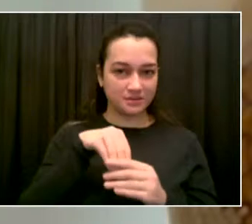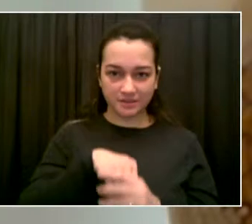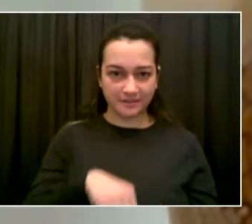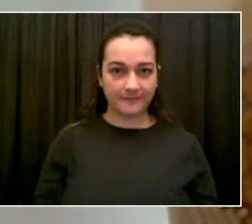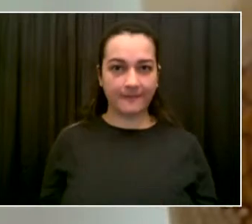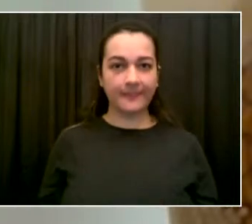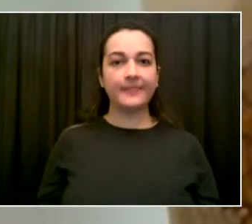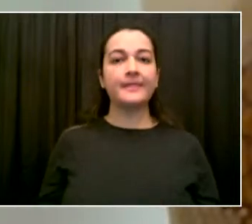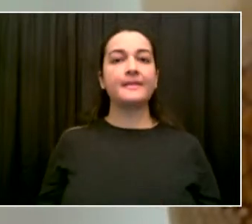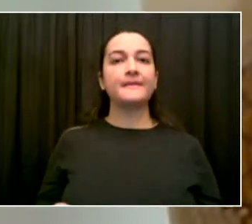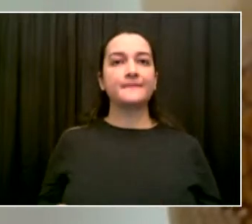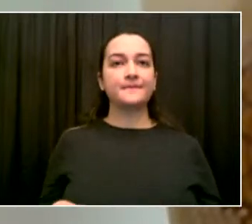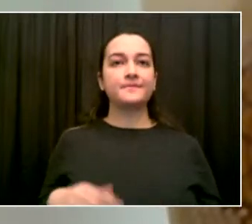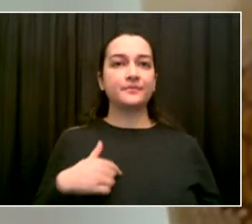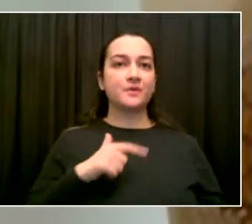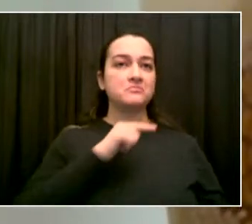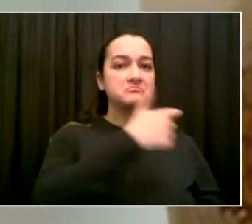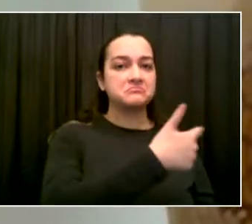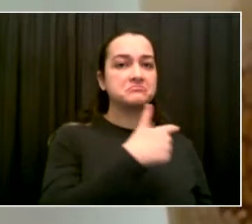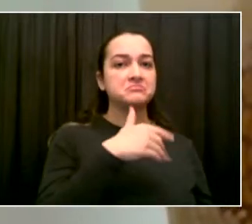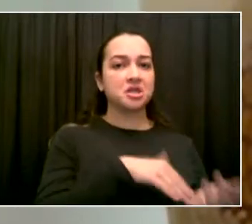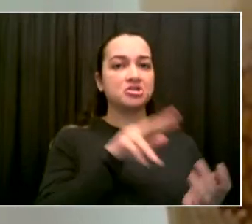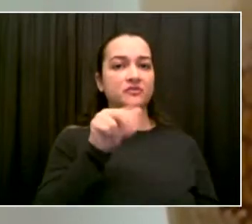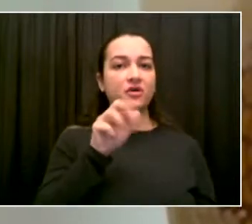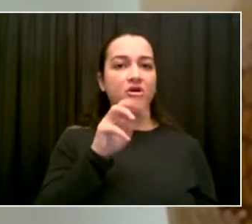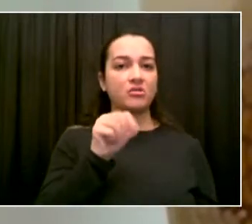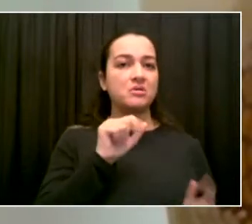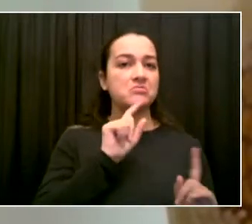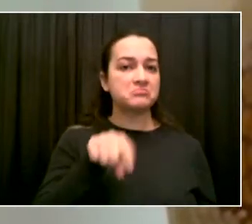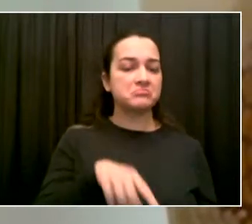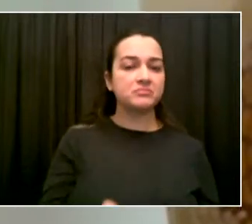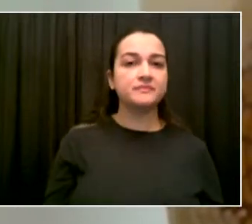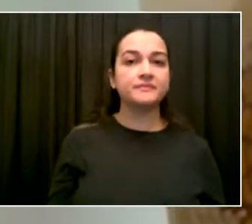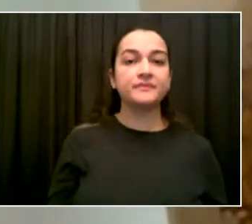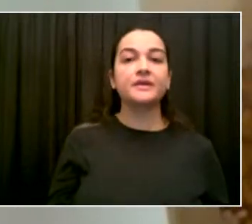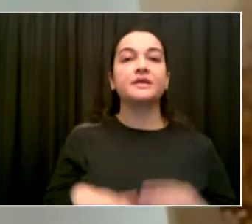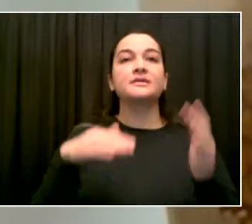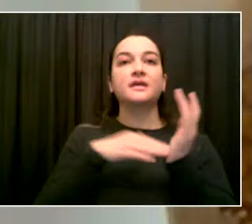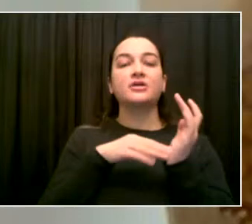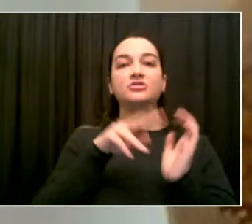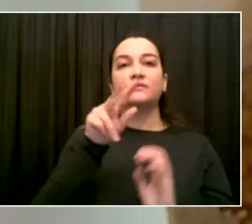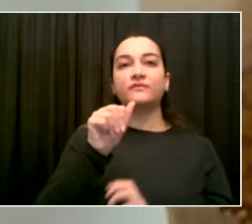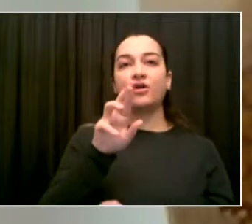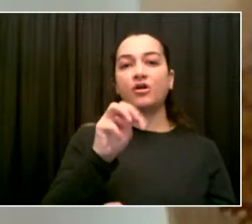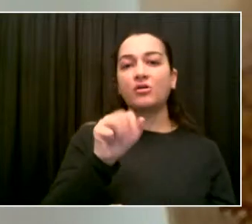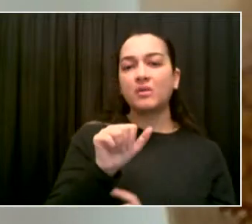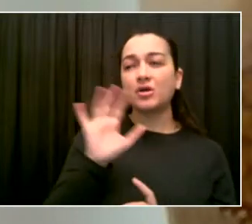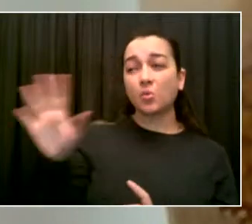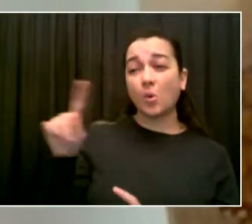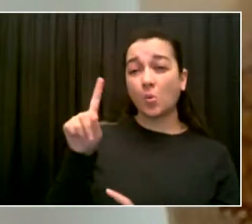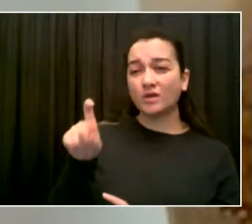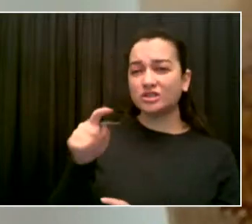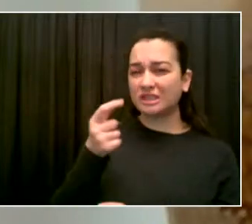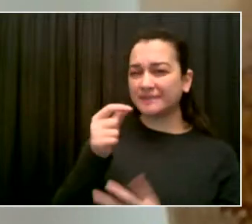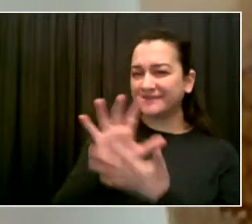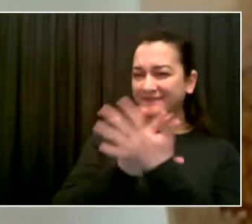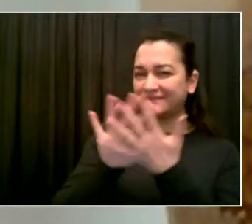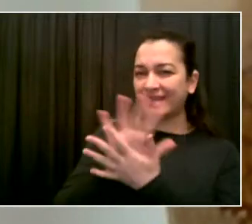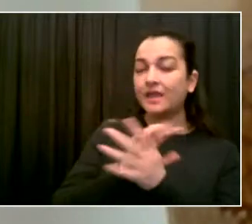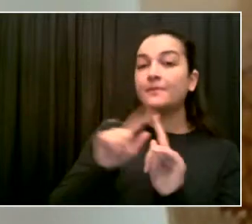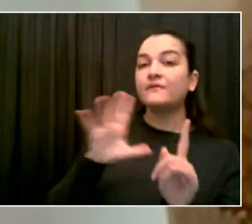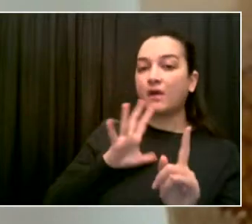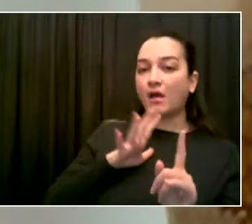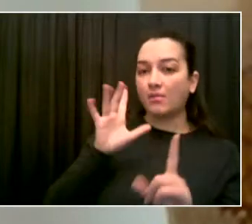Yeah, I'm not sure I fully understand the question, but let me try to explain. So CDC uses has a matrix